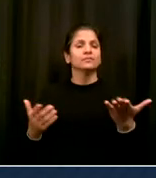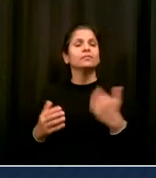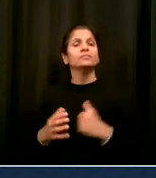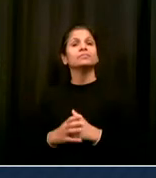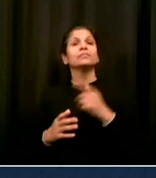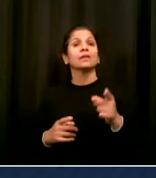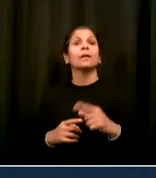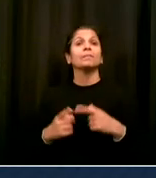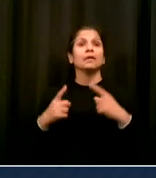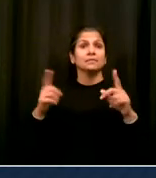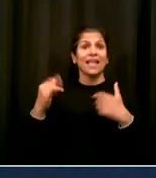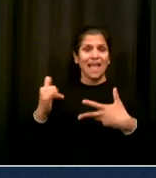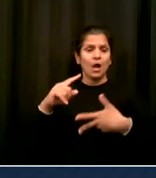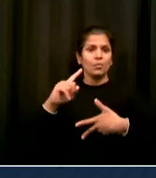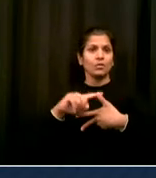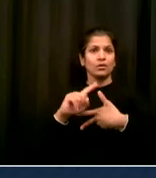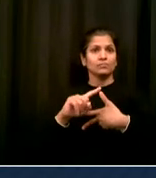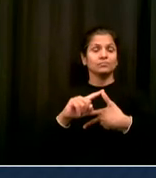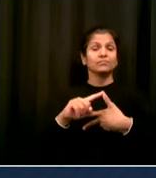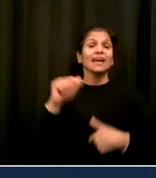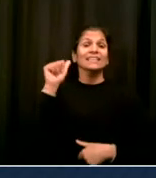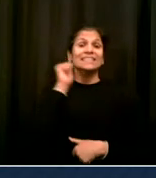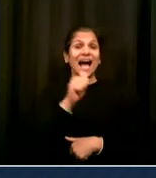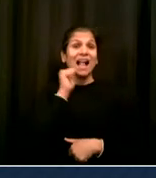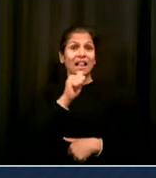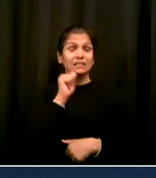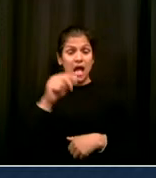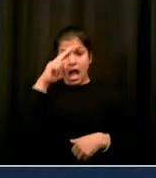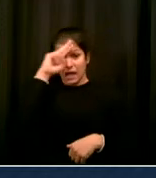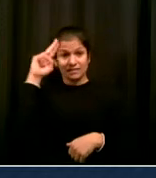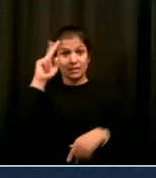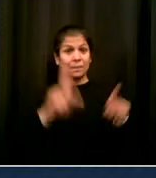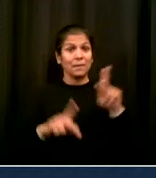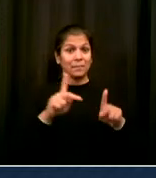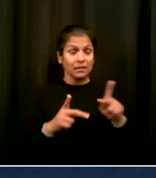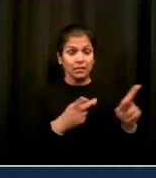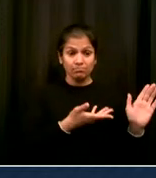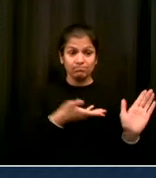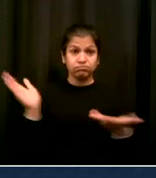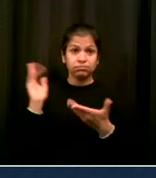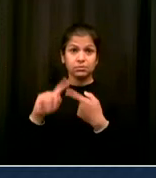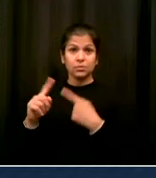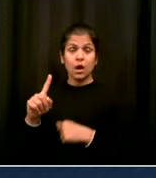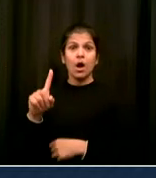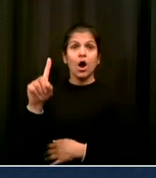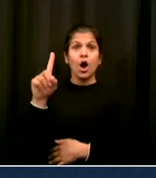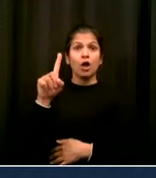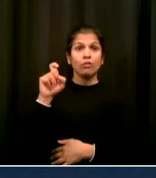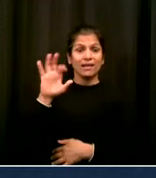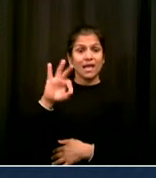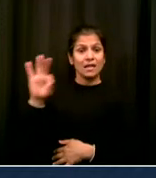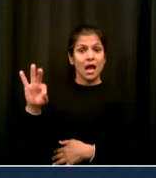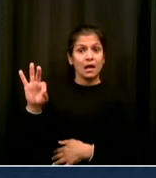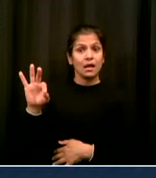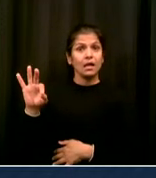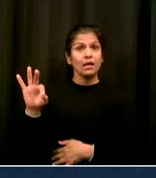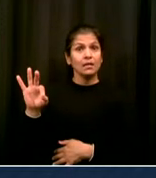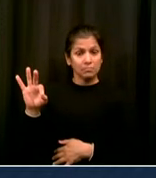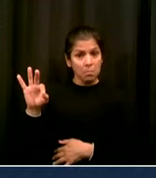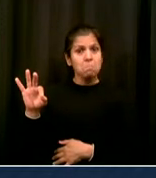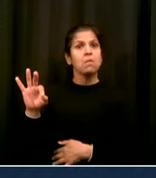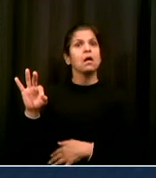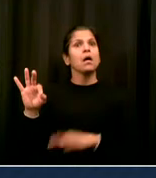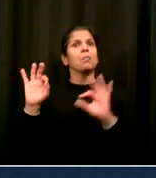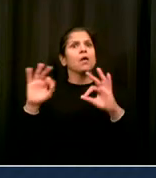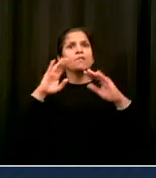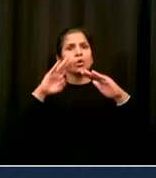City hospitals for suspected COVID-19. Today's report, 199 patients. Obviously, the goal is 200, so we're just there. We want to drive that down.